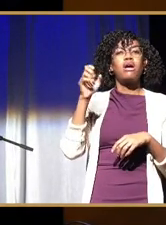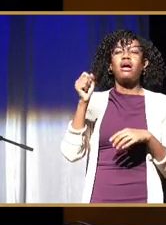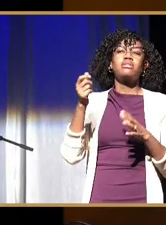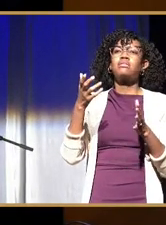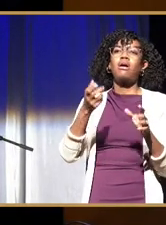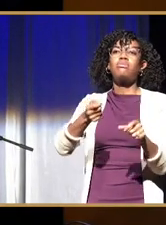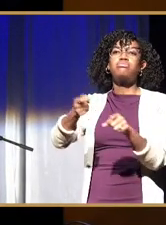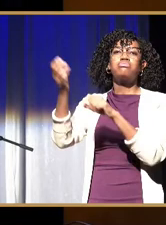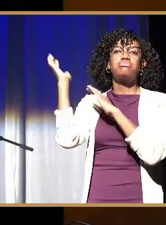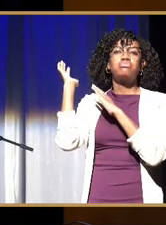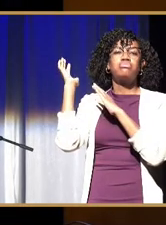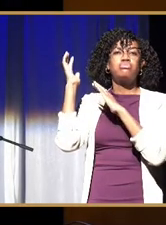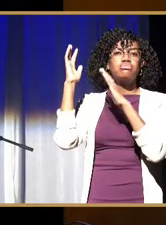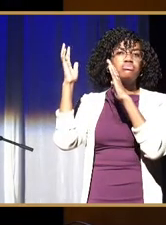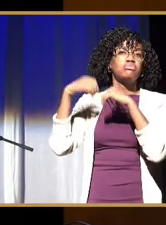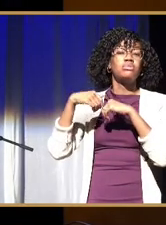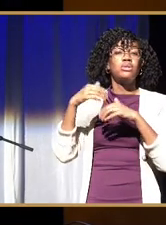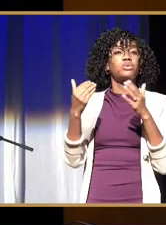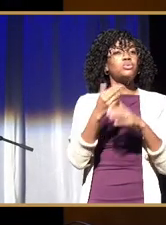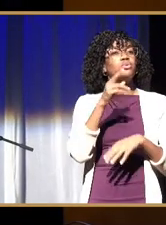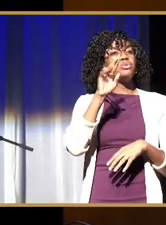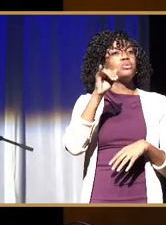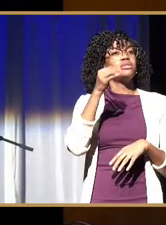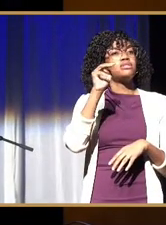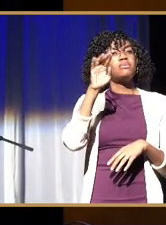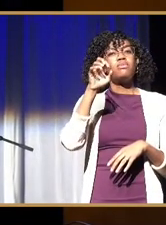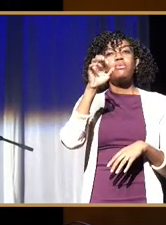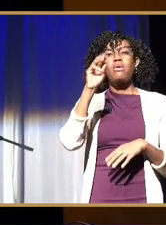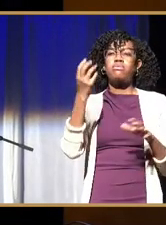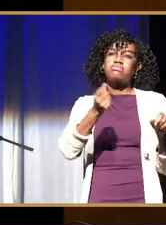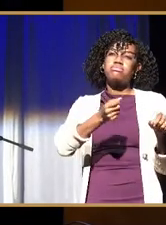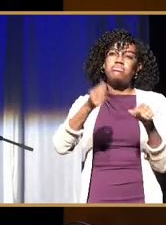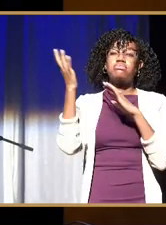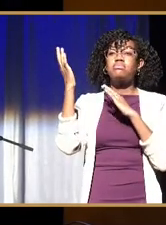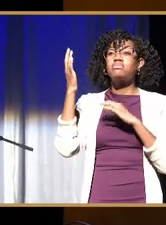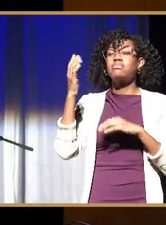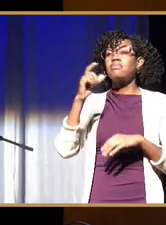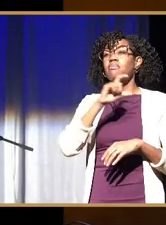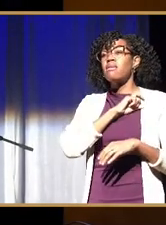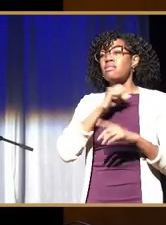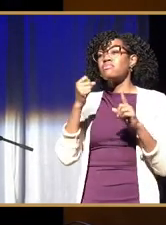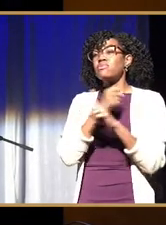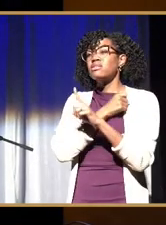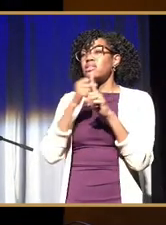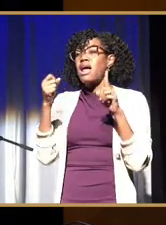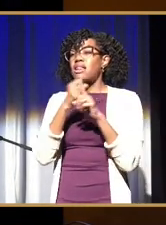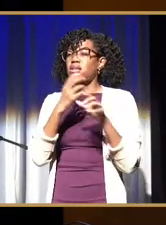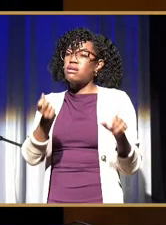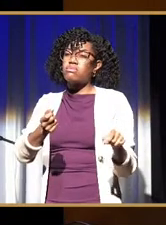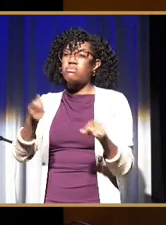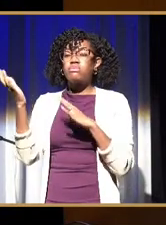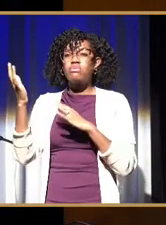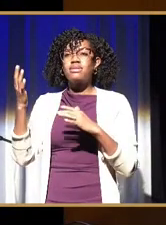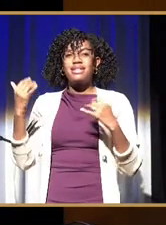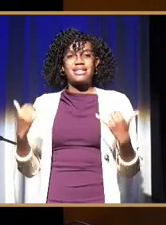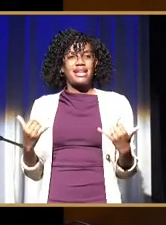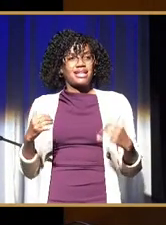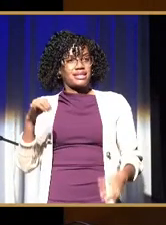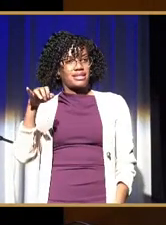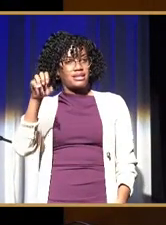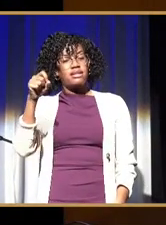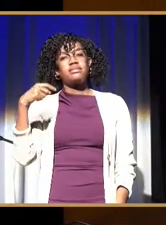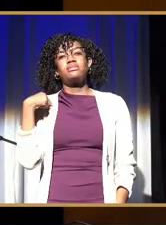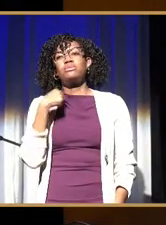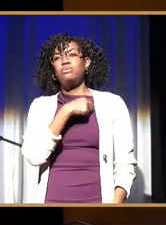seek to abolish the new Jim Crow. We seek to abolish police brutality today as always. Yes, we